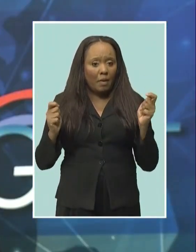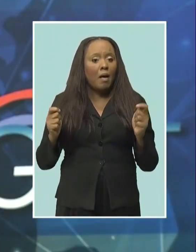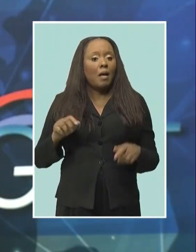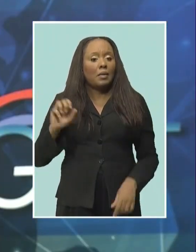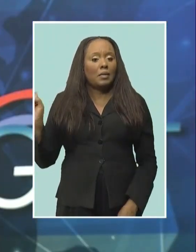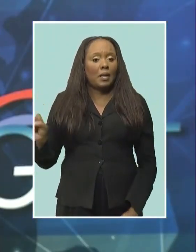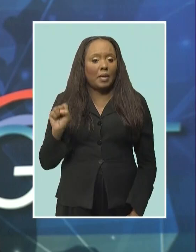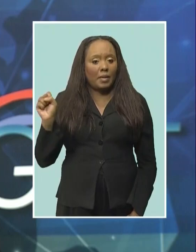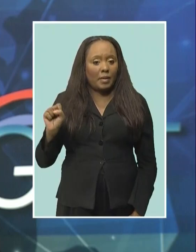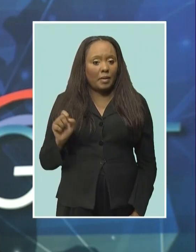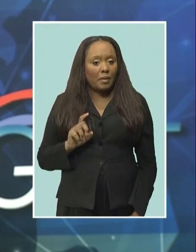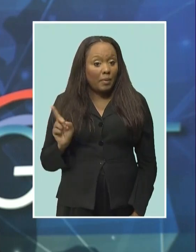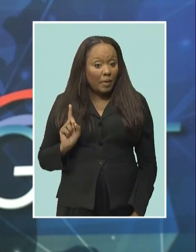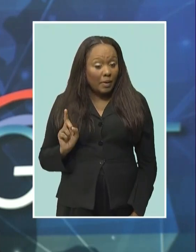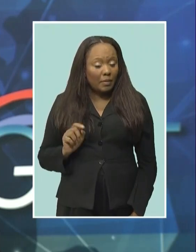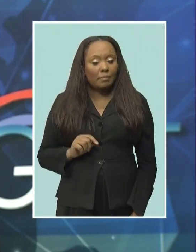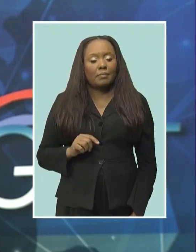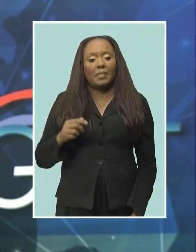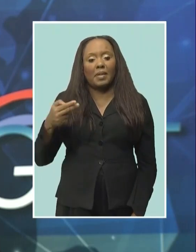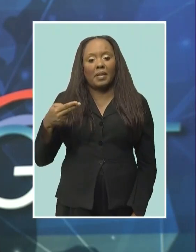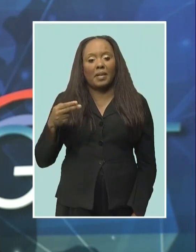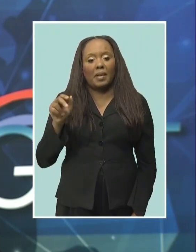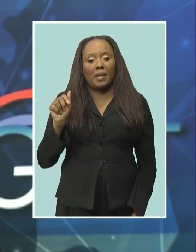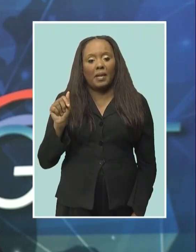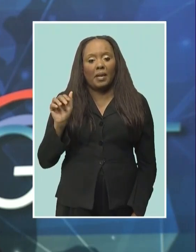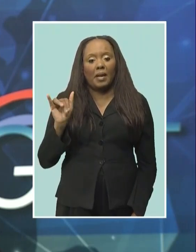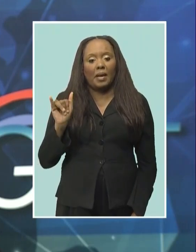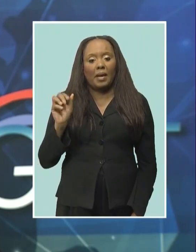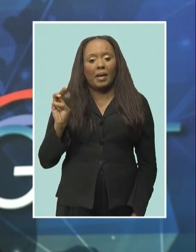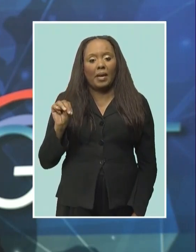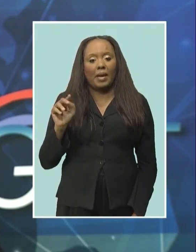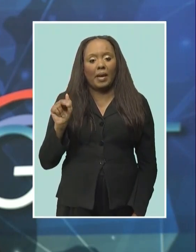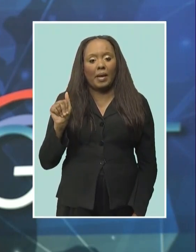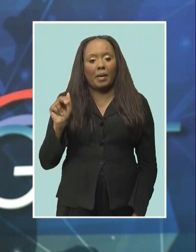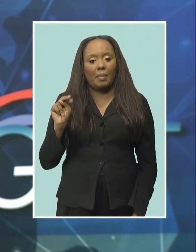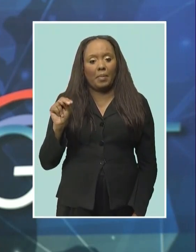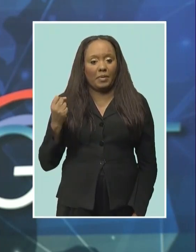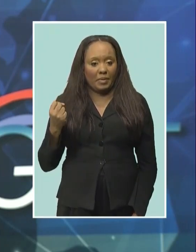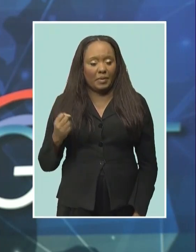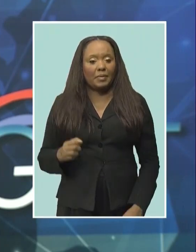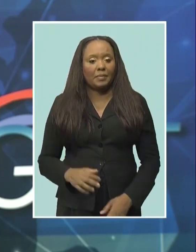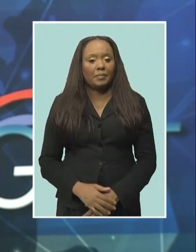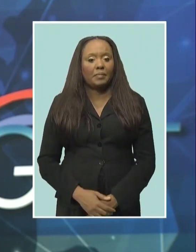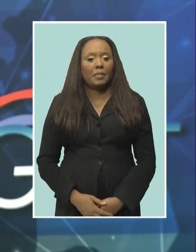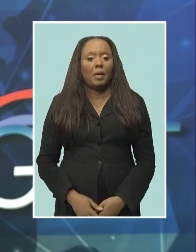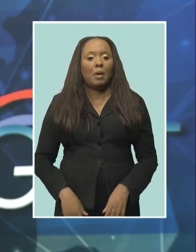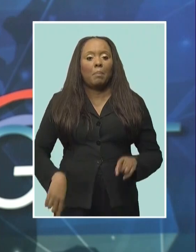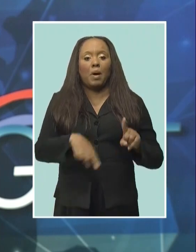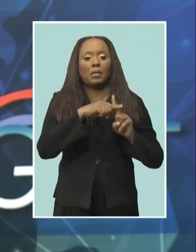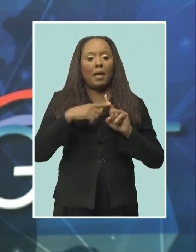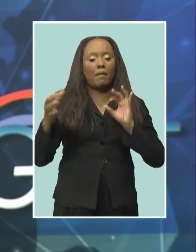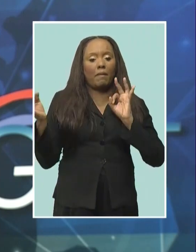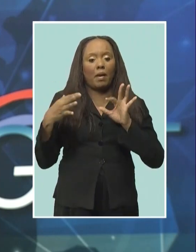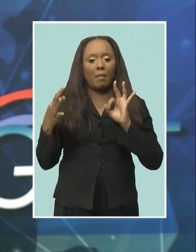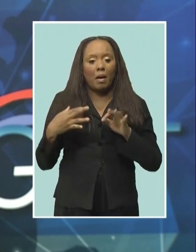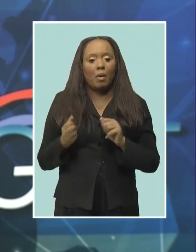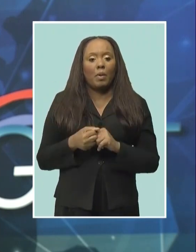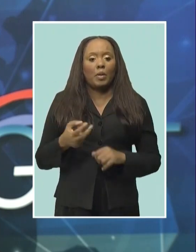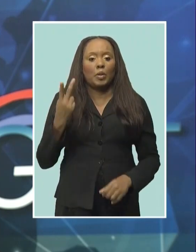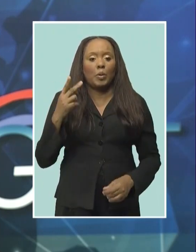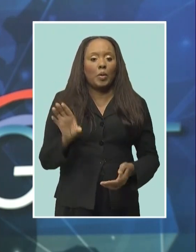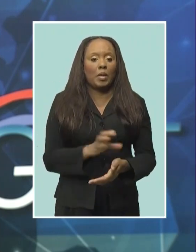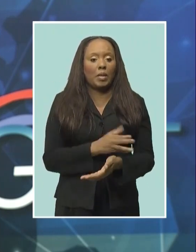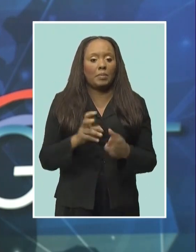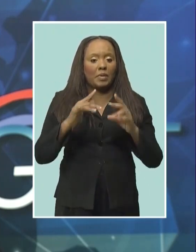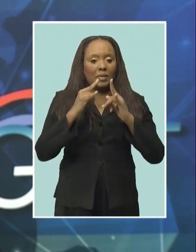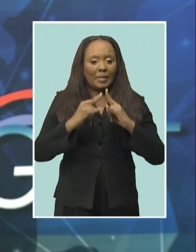tent on Saturday at Hayman's. Well, there's been positive feedback on the two Calypso tents featuring the island's junior Calypsonians